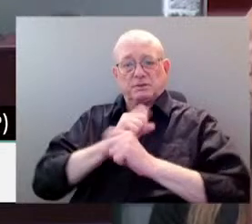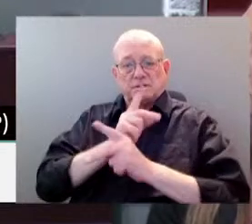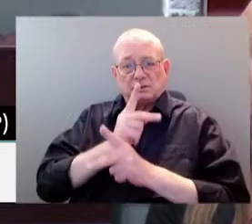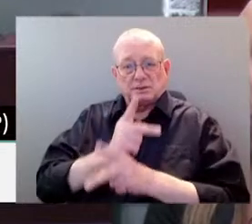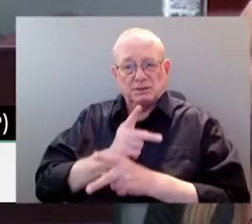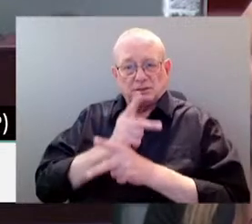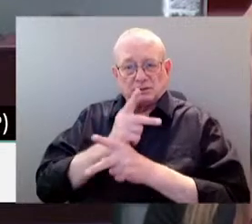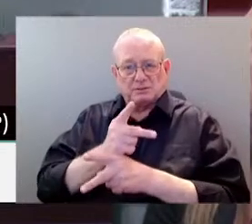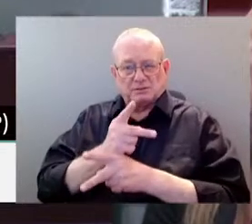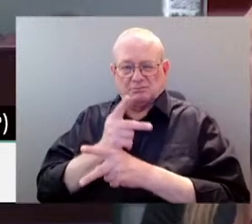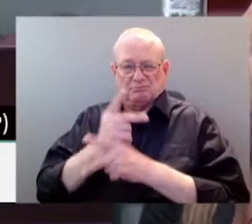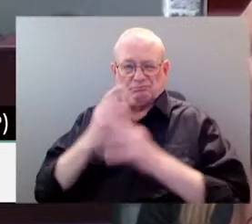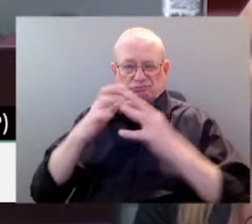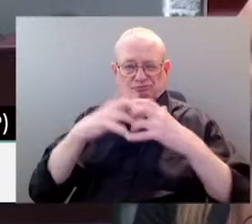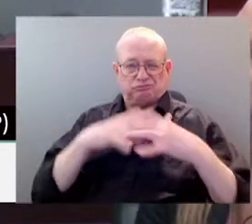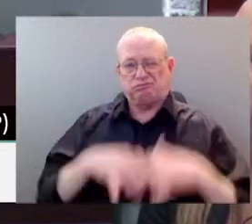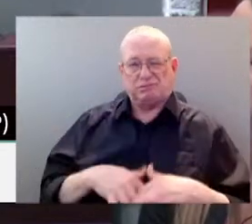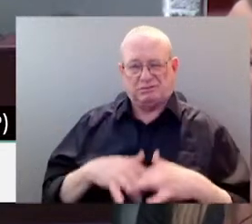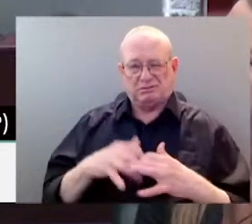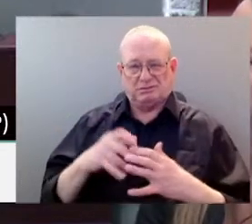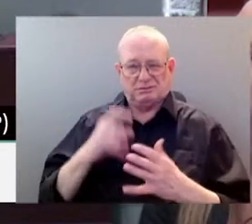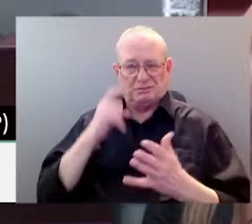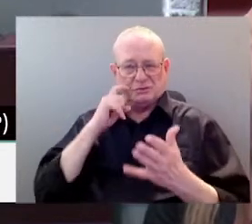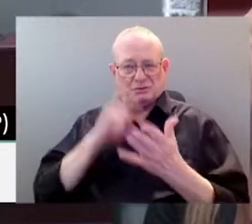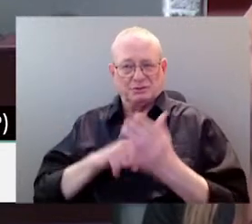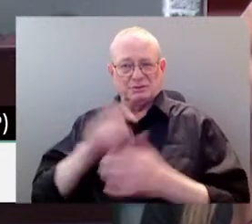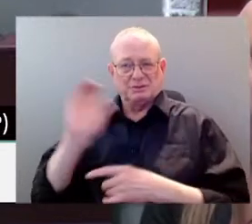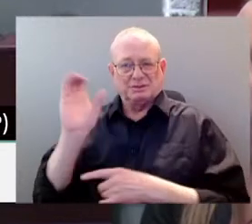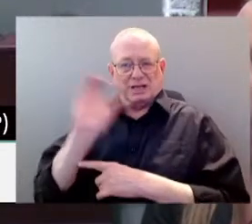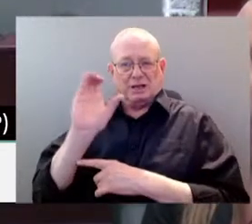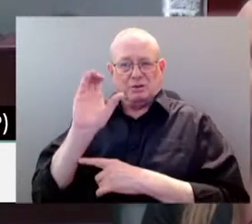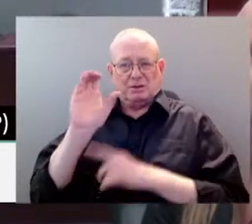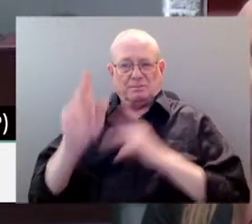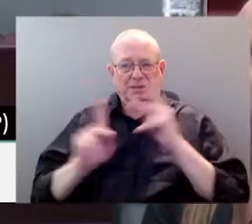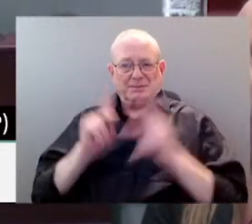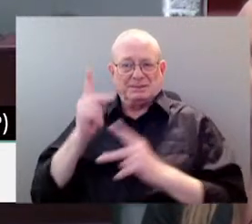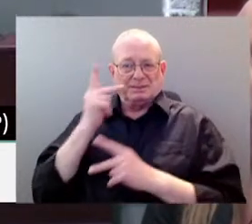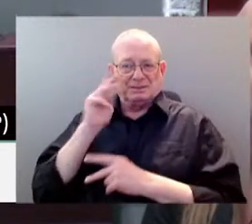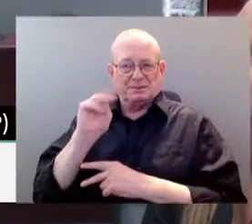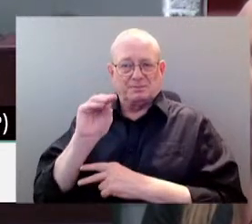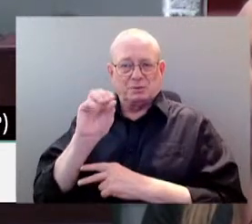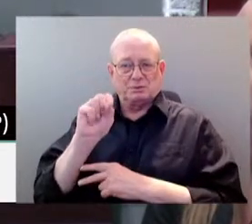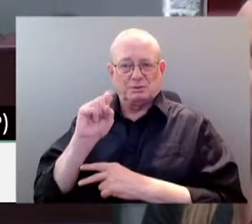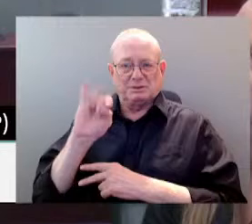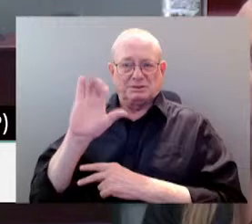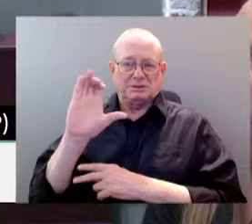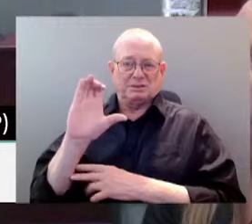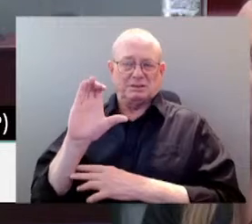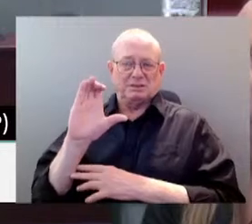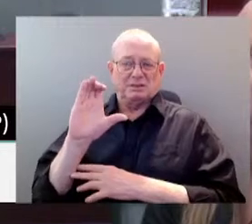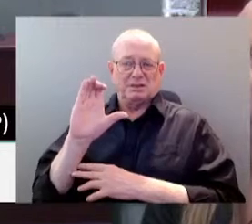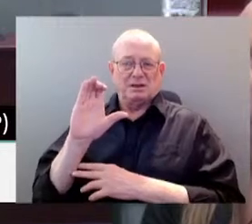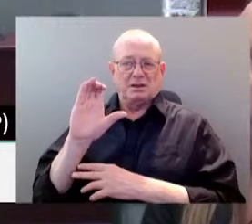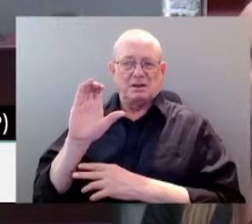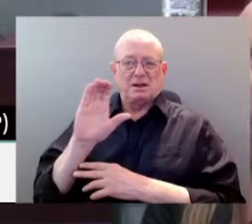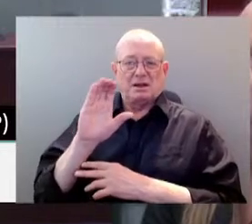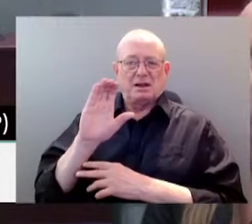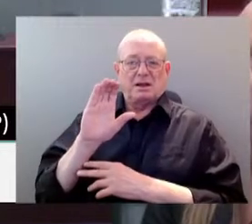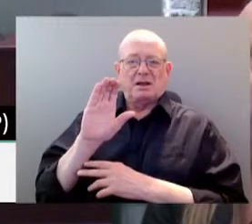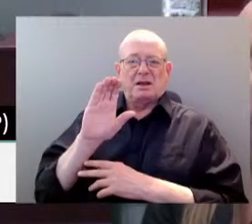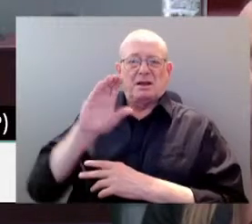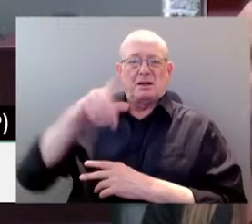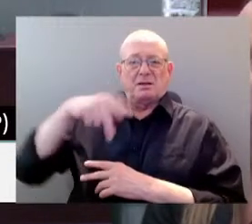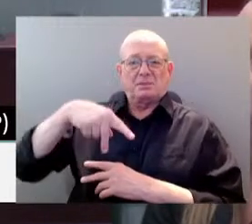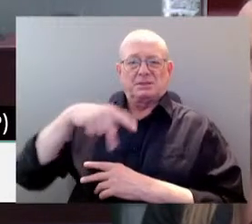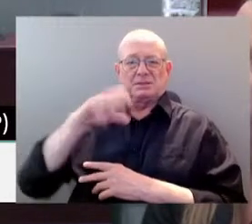Calgary are concerned about the termination of the Mosaic peace and active adults program these programs provide an essential service promoting Healthy